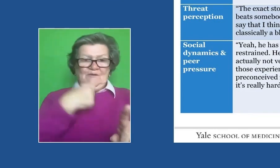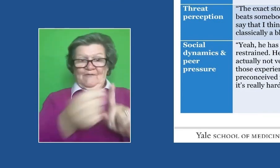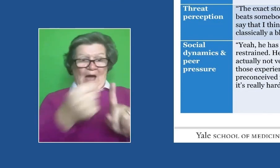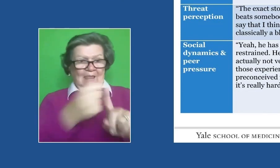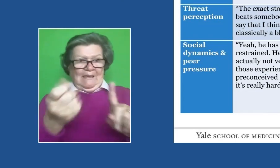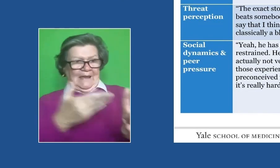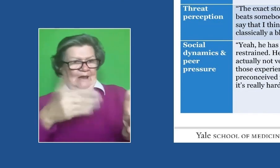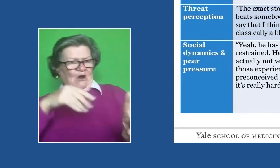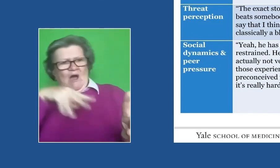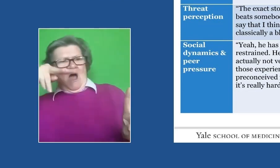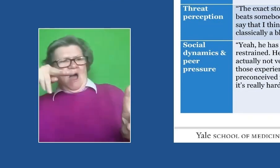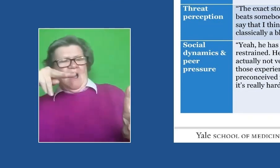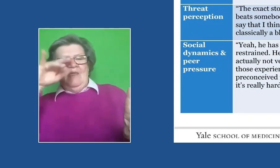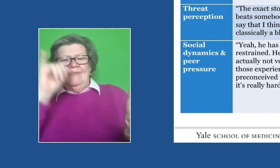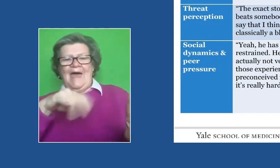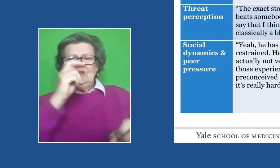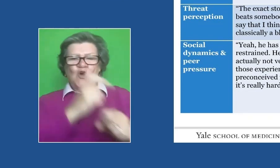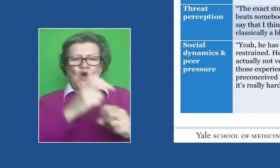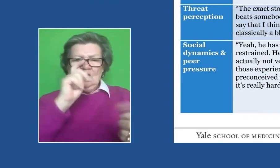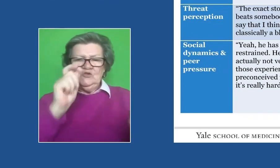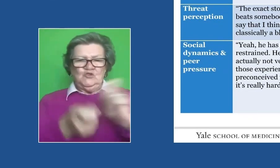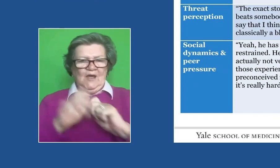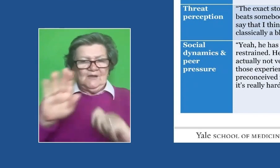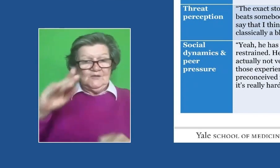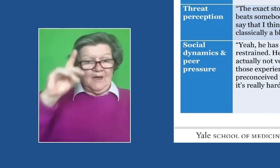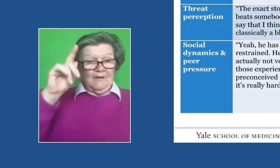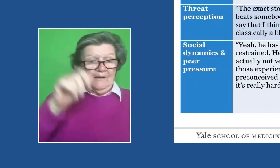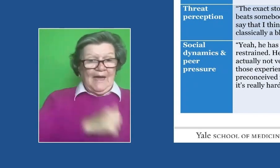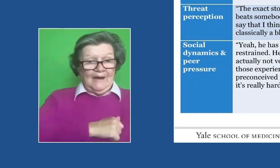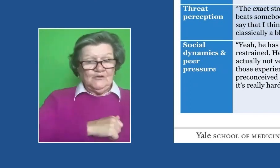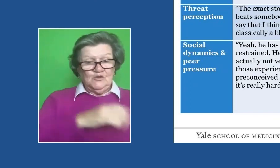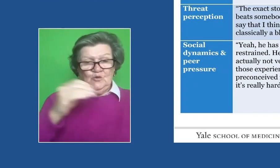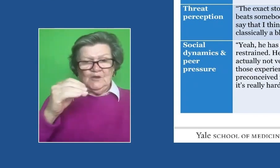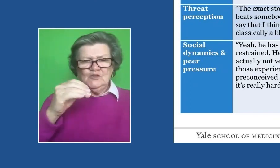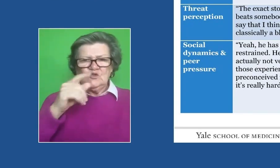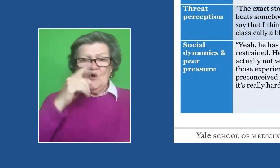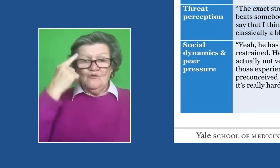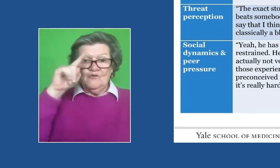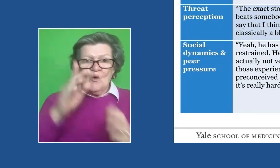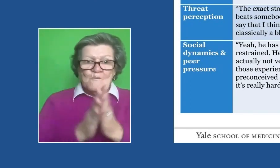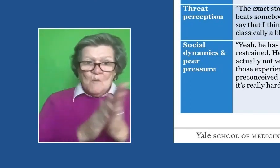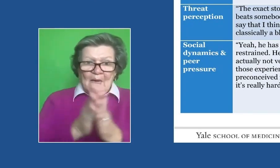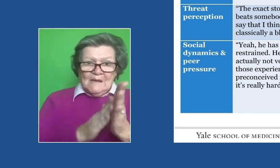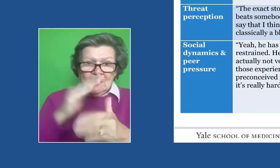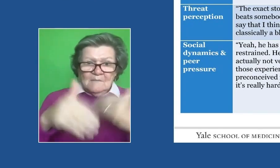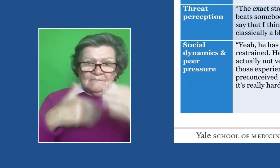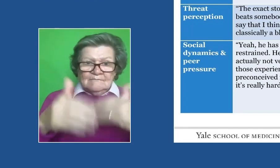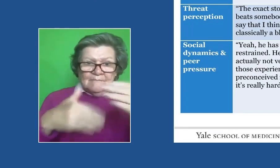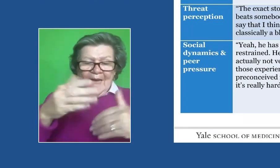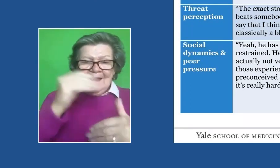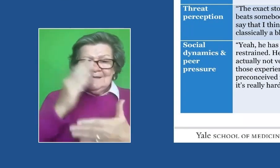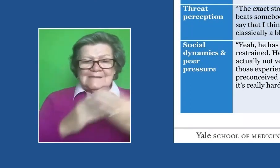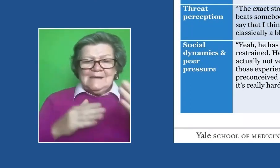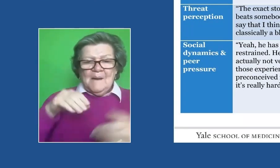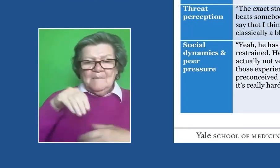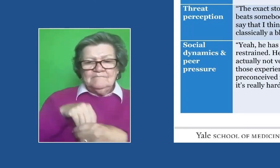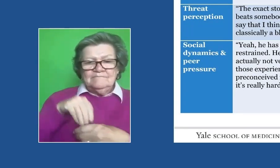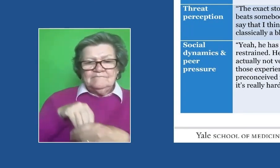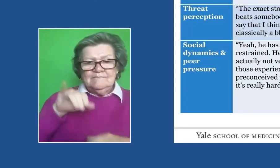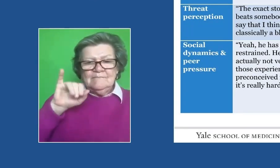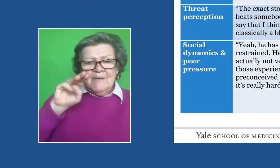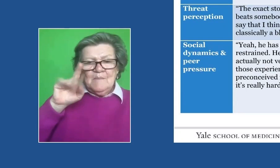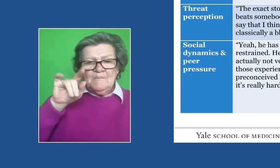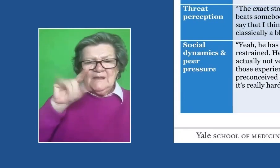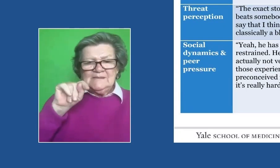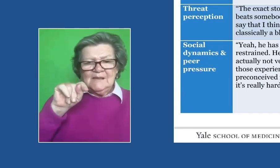And that's really hard to pull back from the ship that's sailed. So a sense of momentum and a sense that there is some implicit